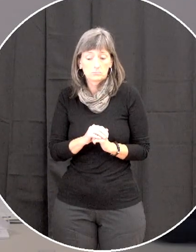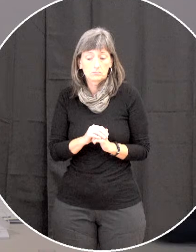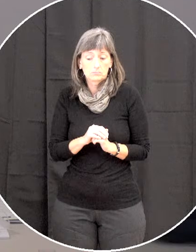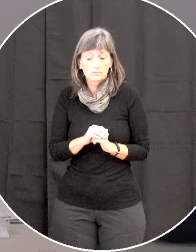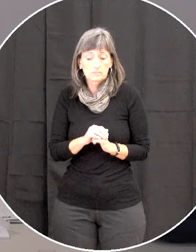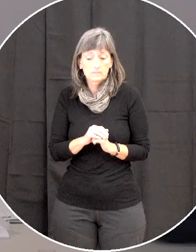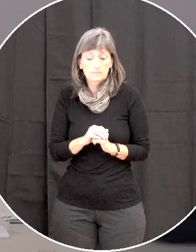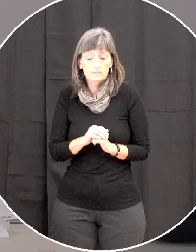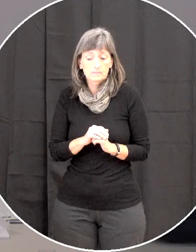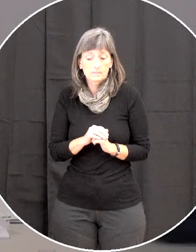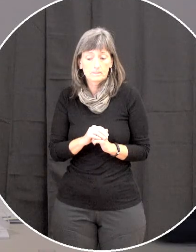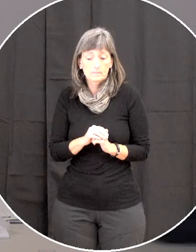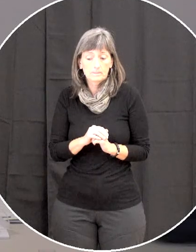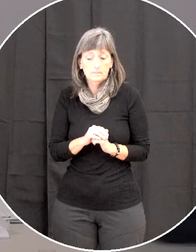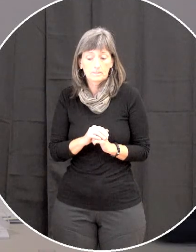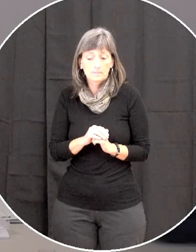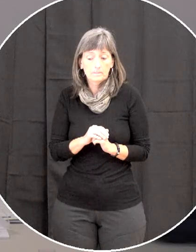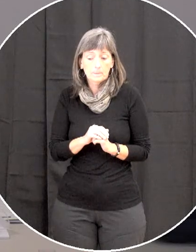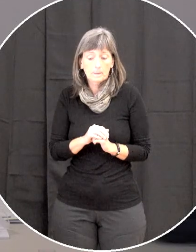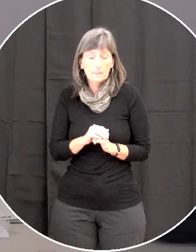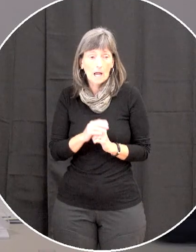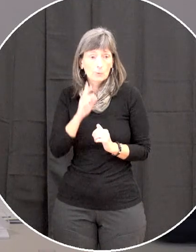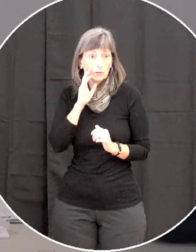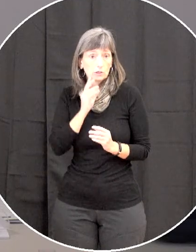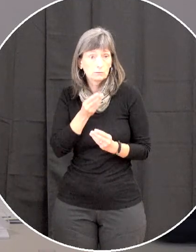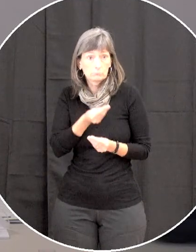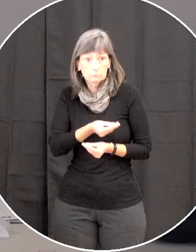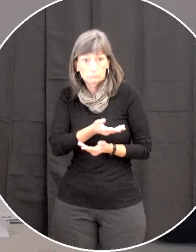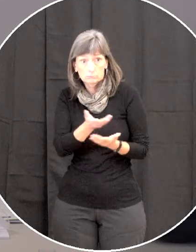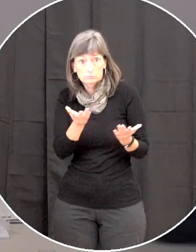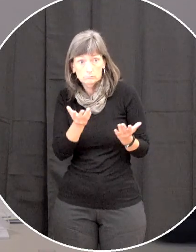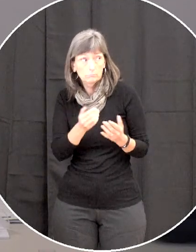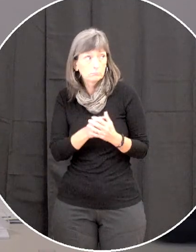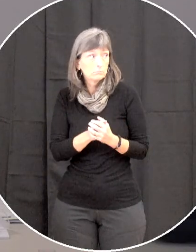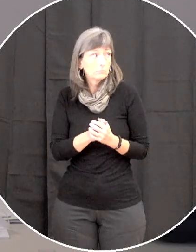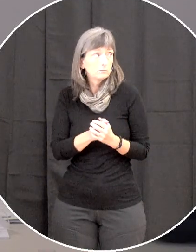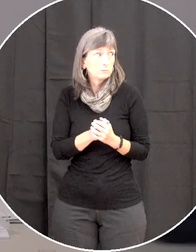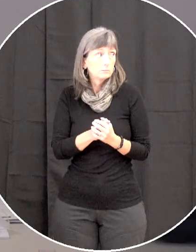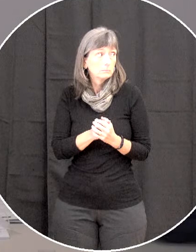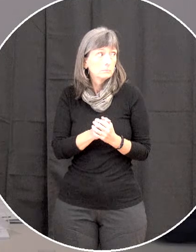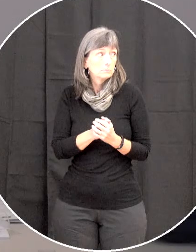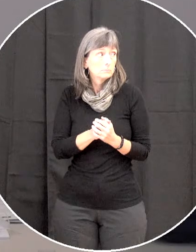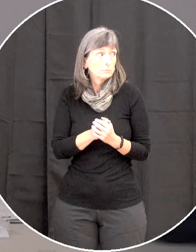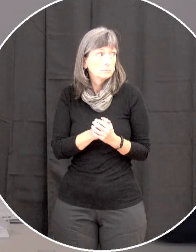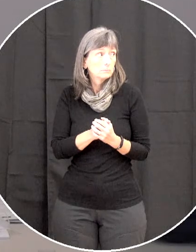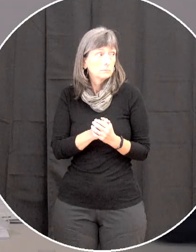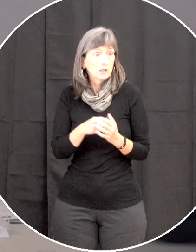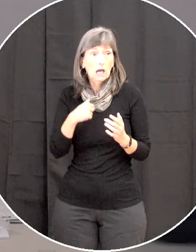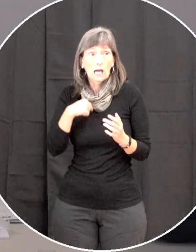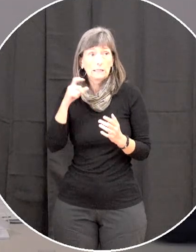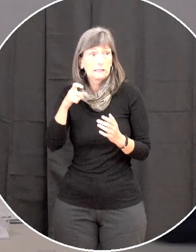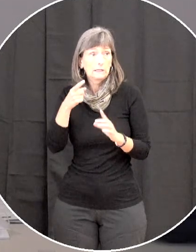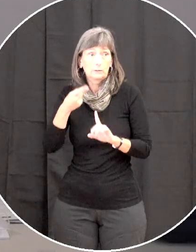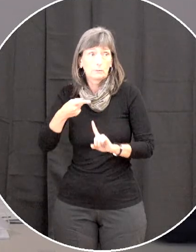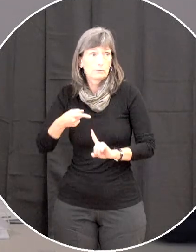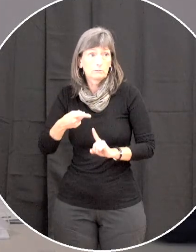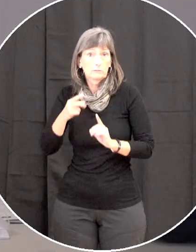I'll throw this out to Pam, because I really don't. I need my notes.